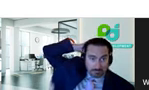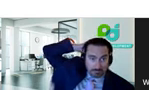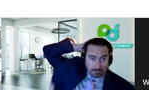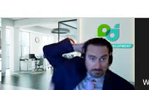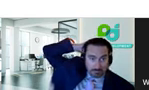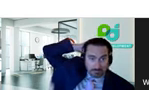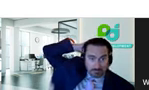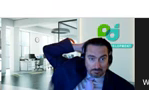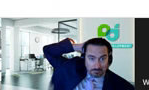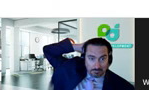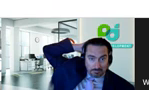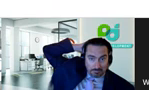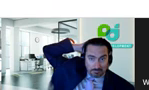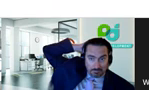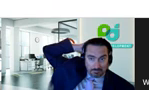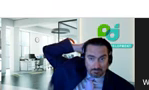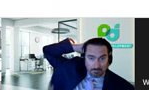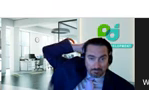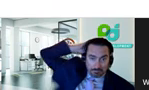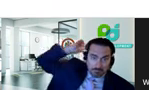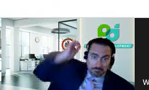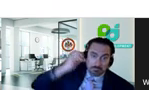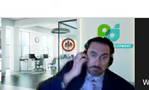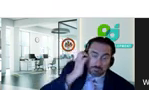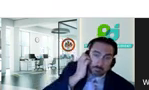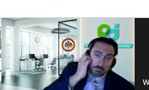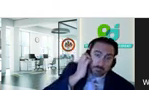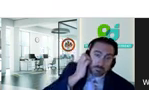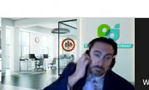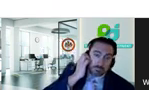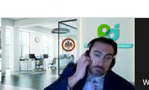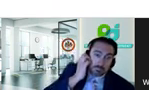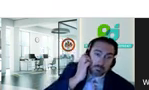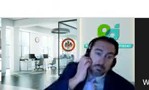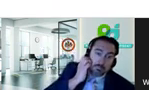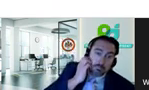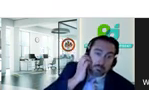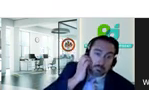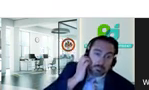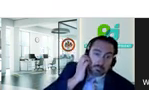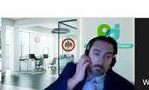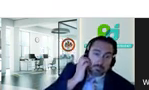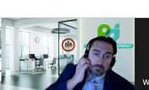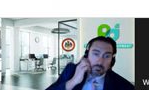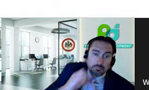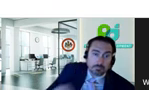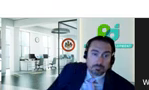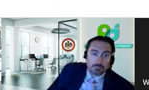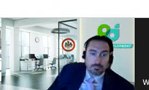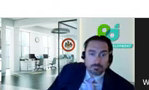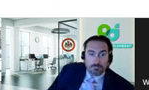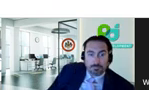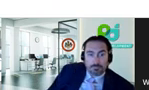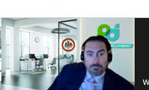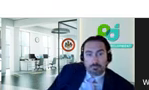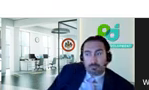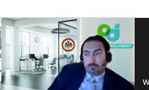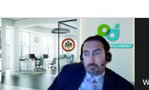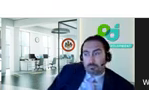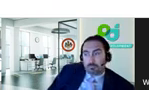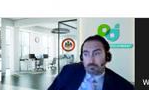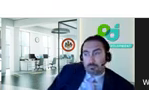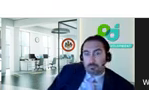those commuters by foot who wants to commute from the residential homes to from the west